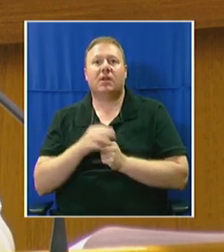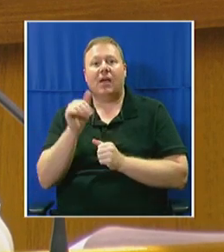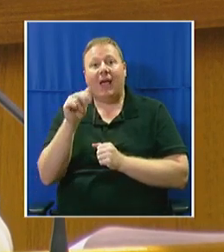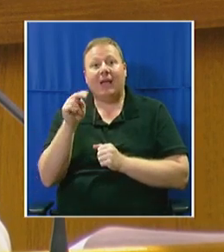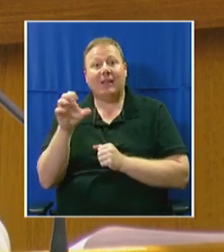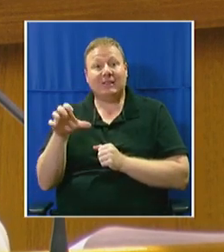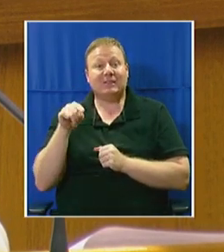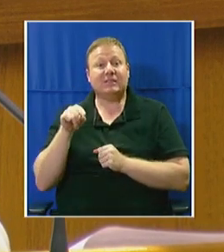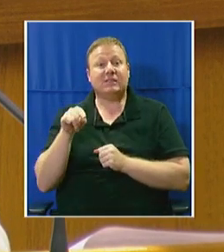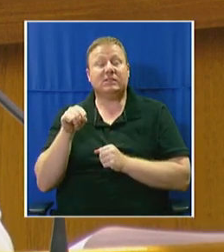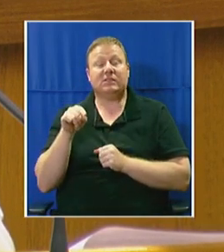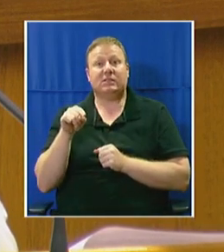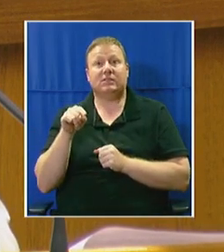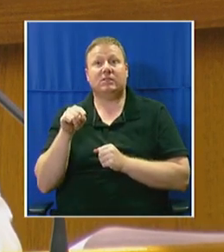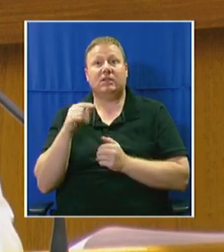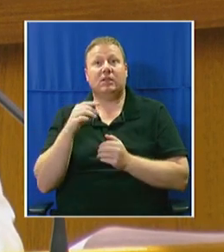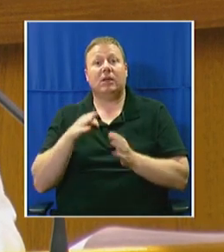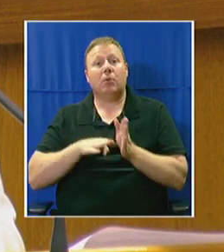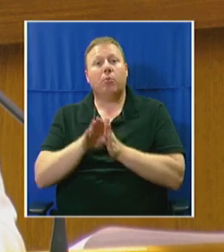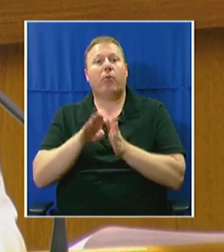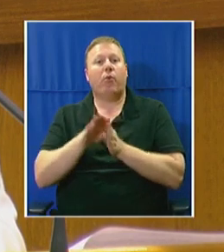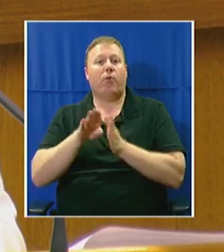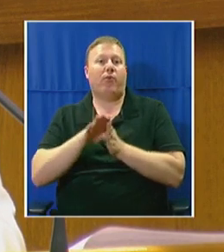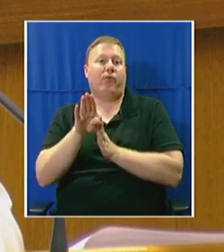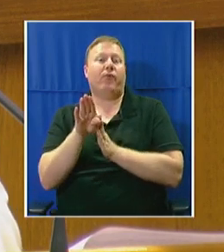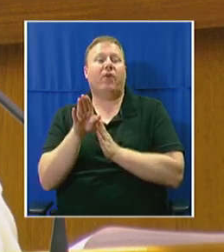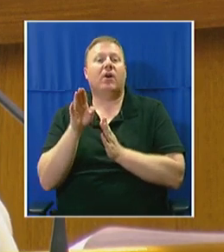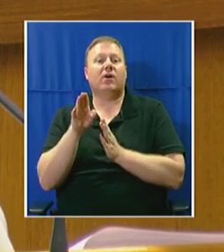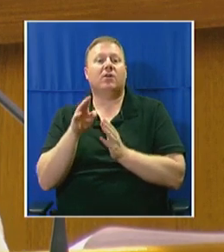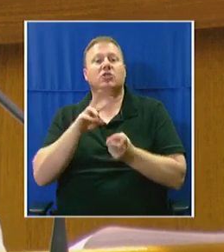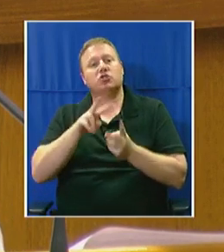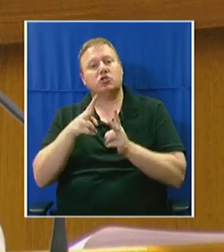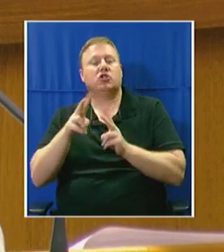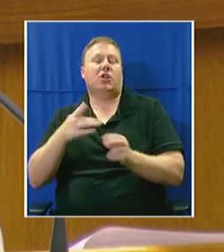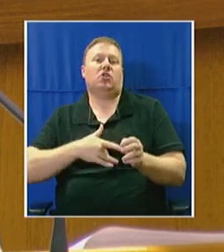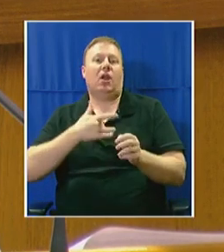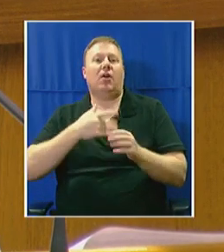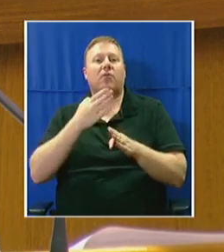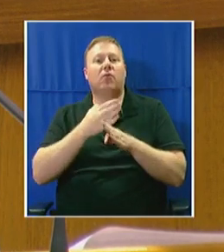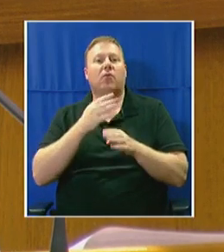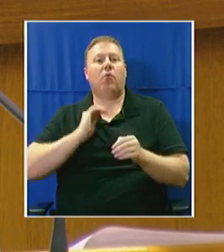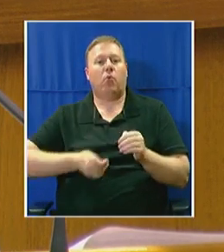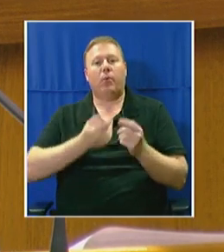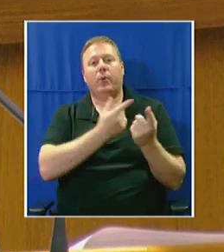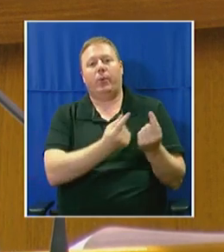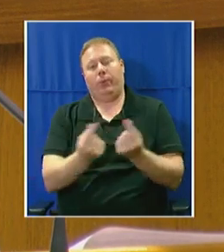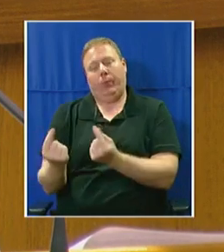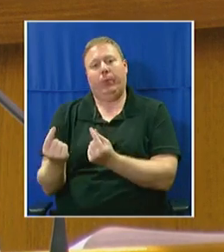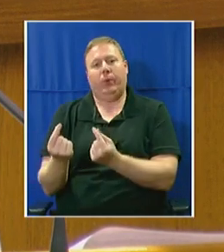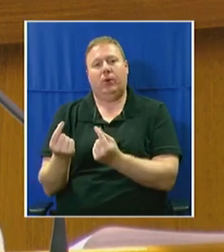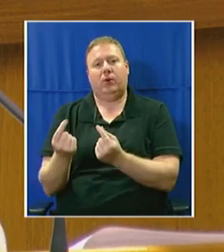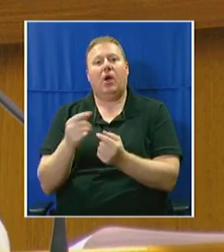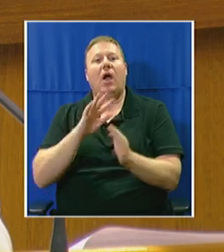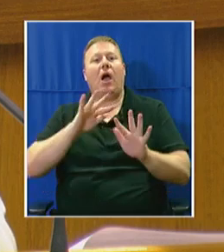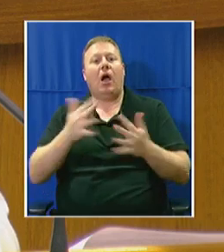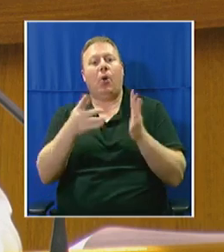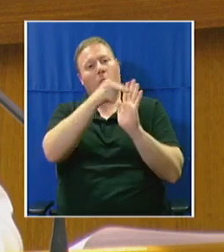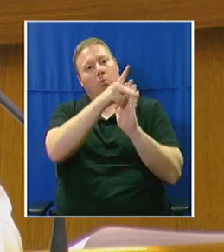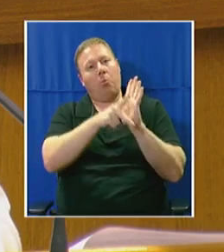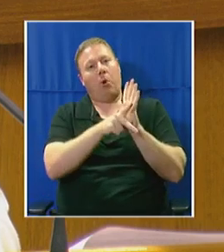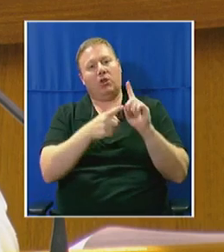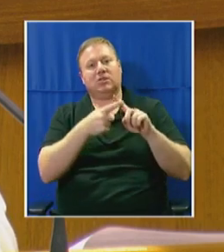government has made great Improvement in changing the lives of women by implementing policies and program that